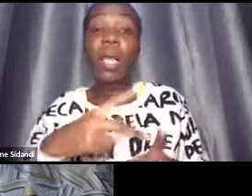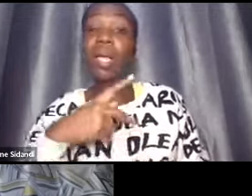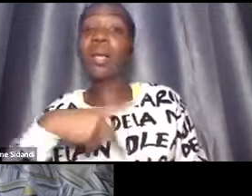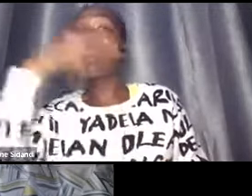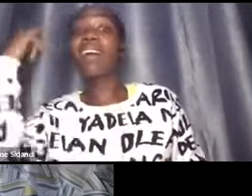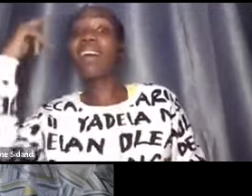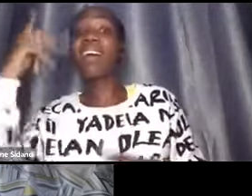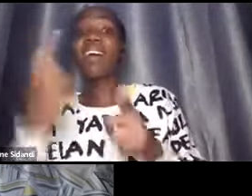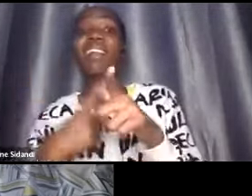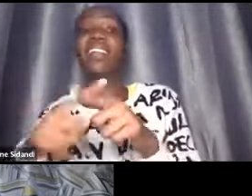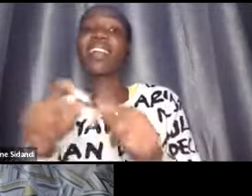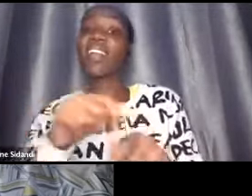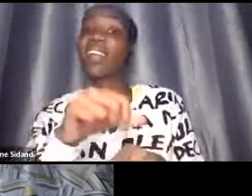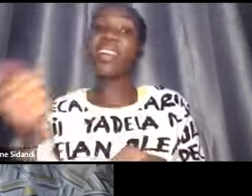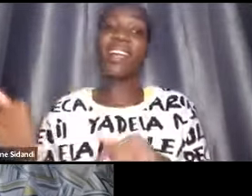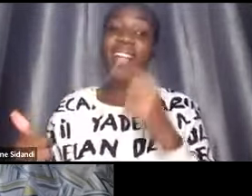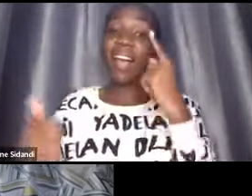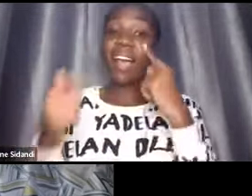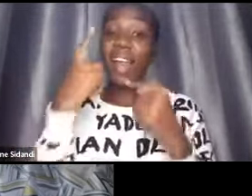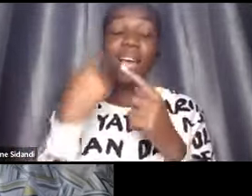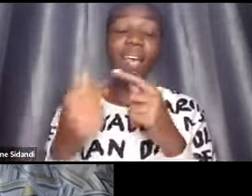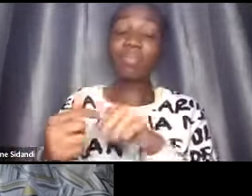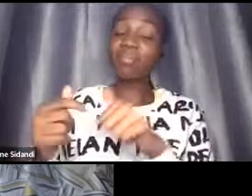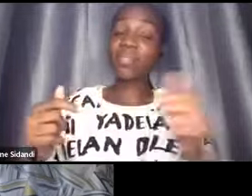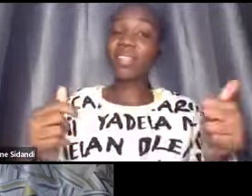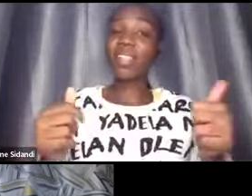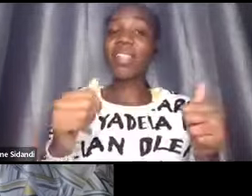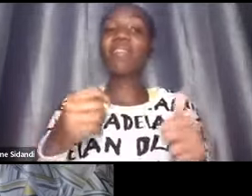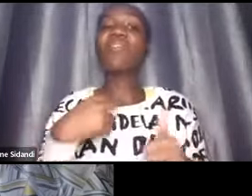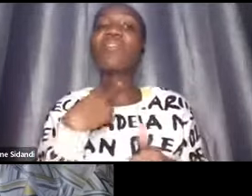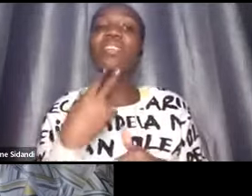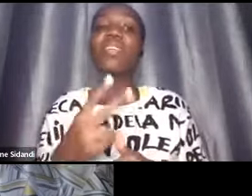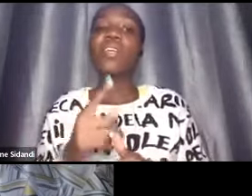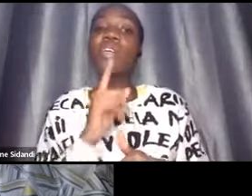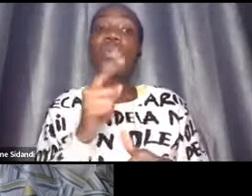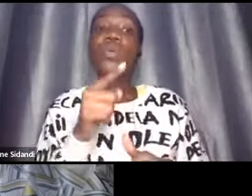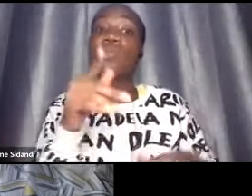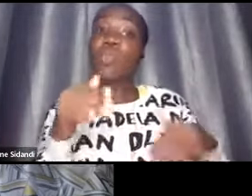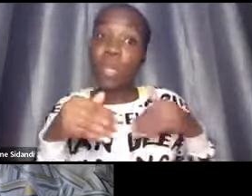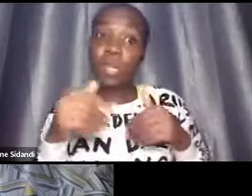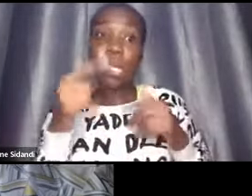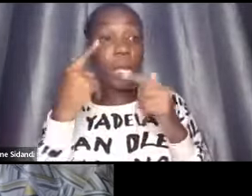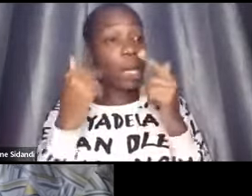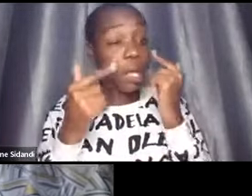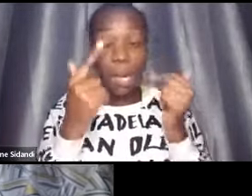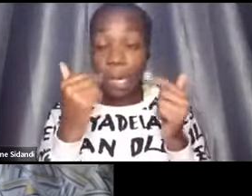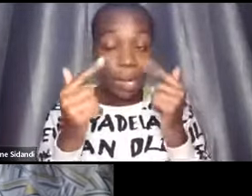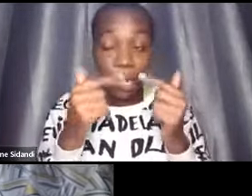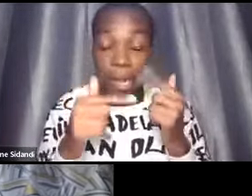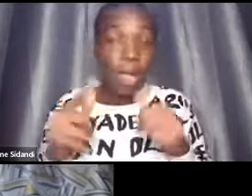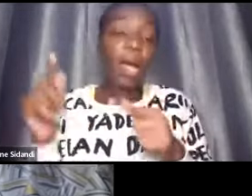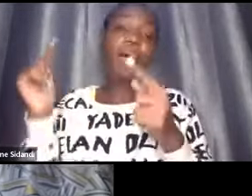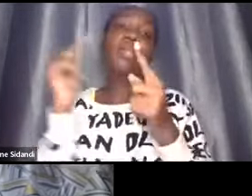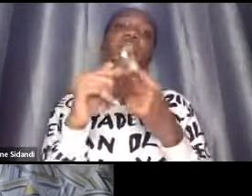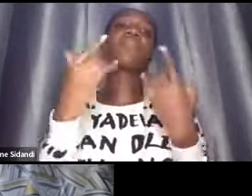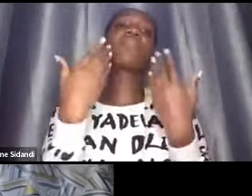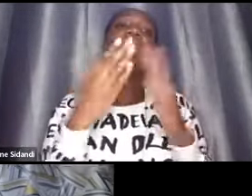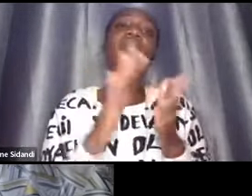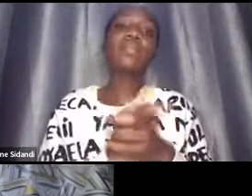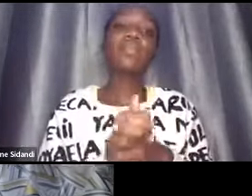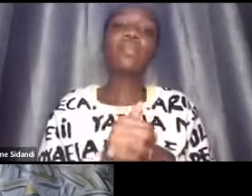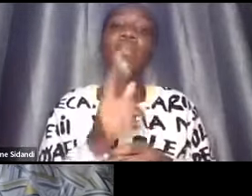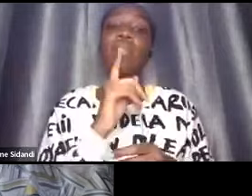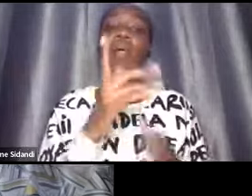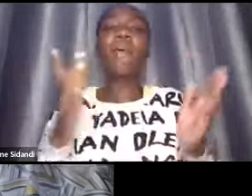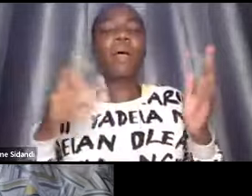in the bass. So you wait for them to finish so that you can start your mediation. They cry forever. And I've seen people quitting the mediation